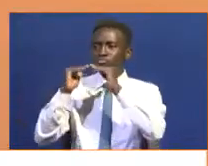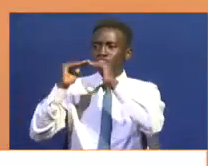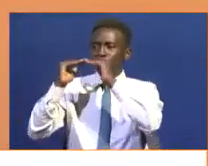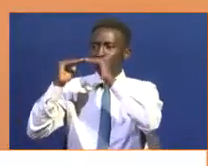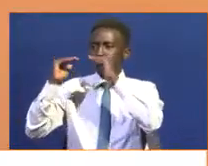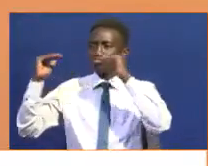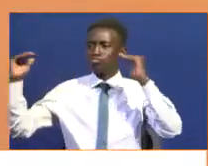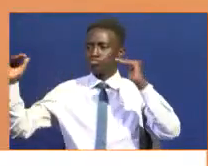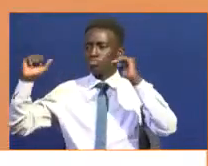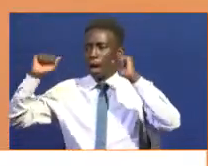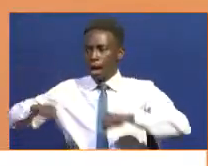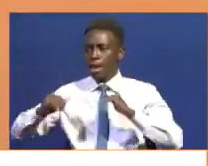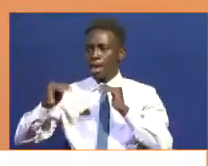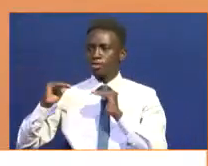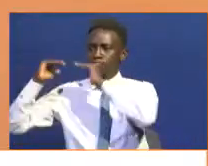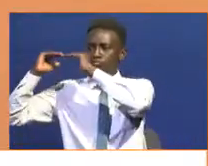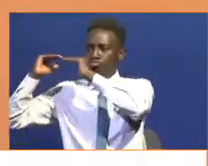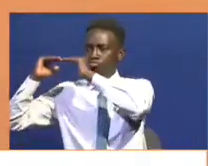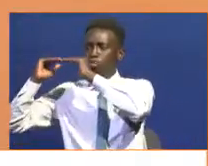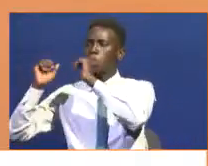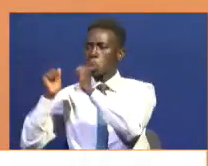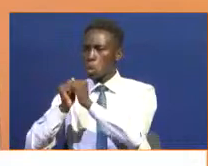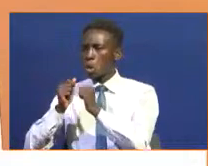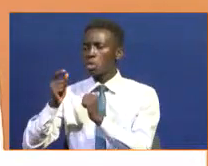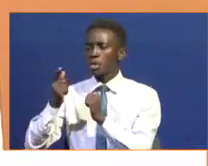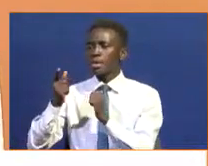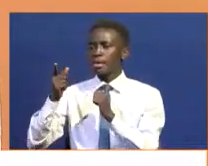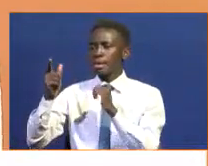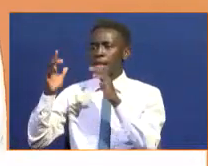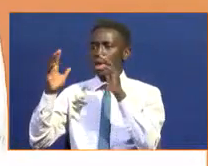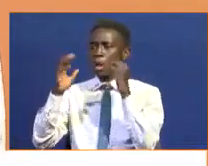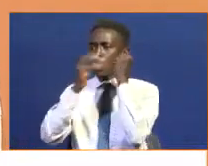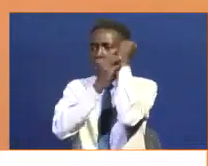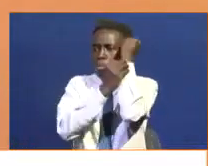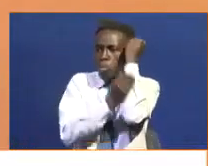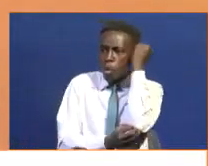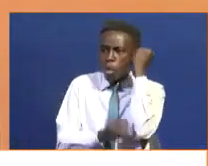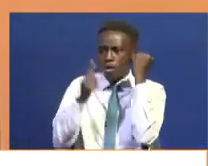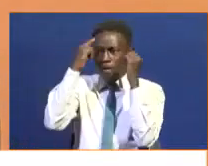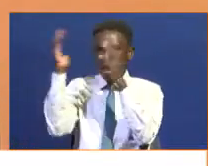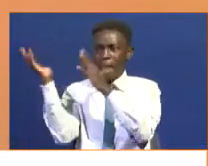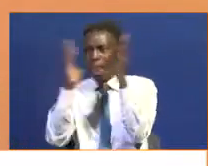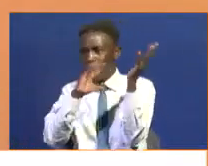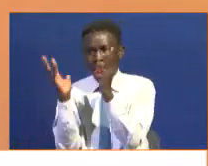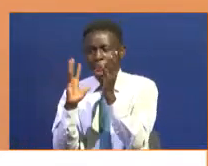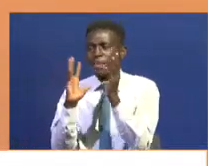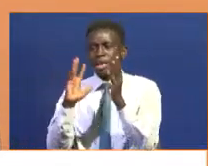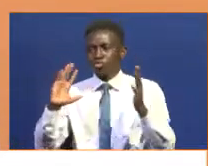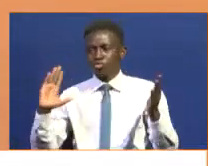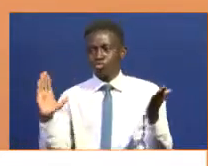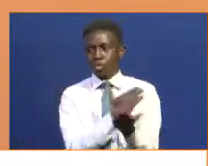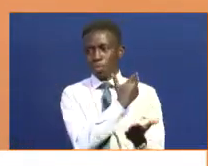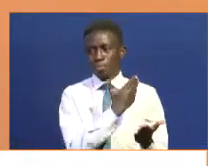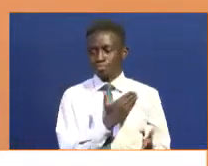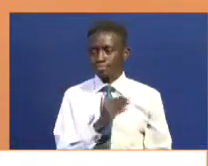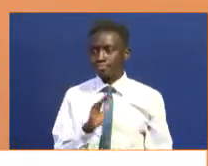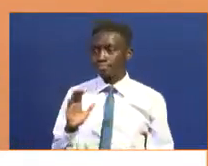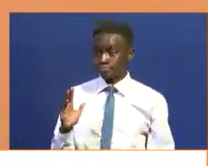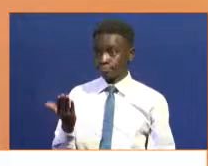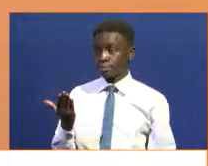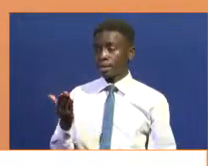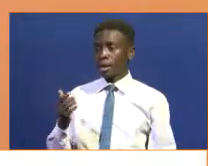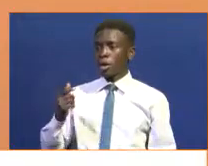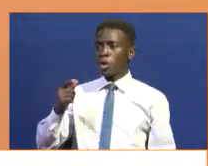actually get out of this climate poverty that we find ourselves as developing countries. Mm-hmm. So what we